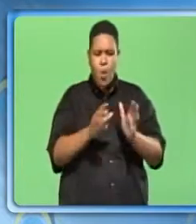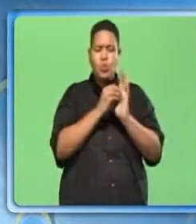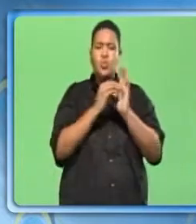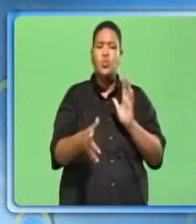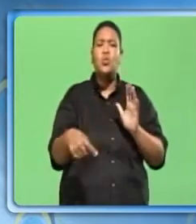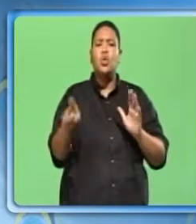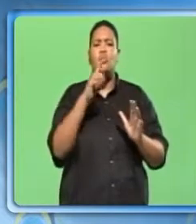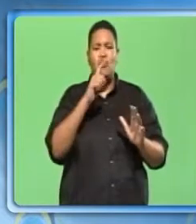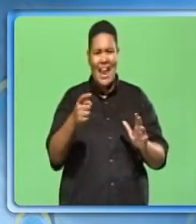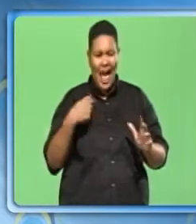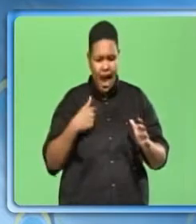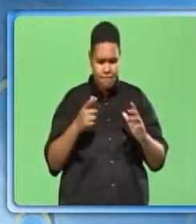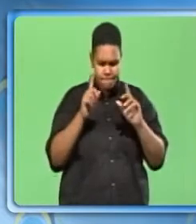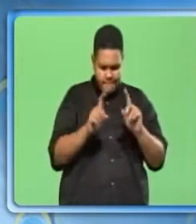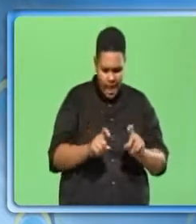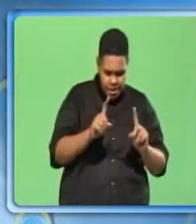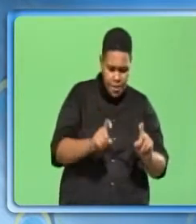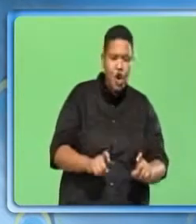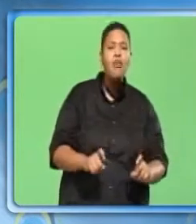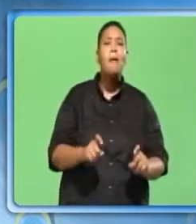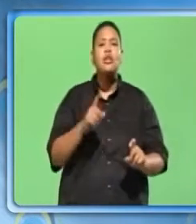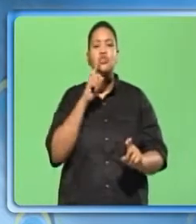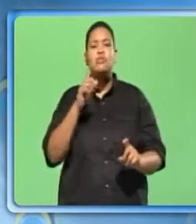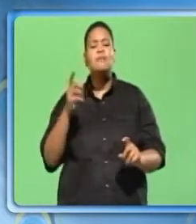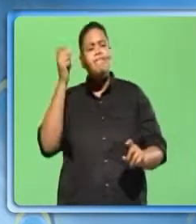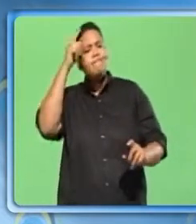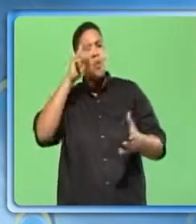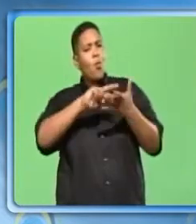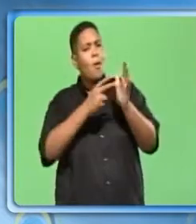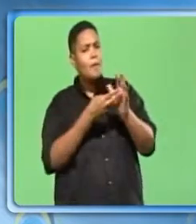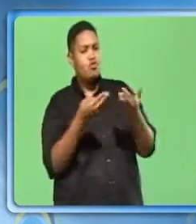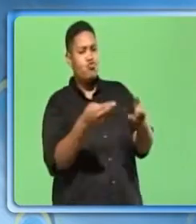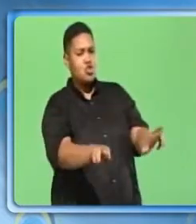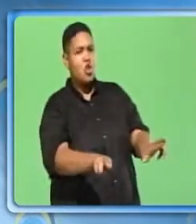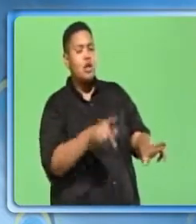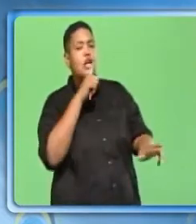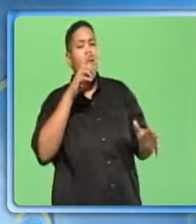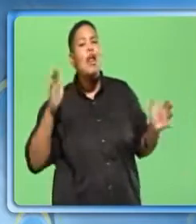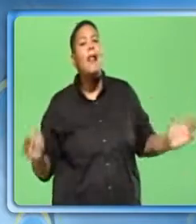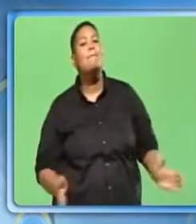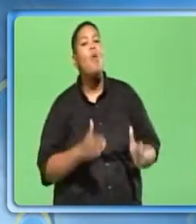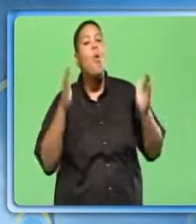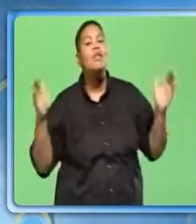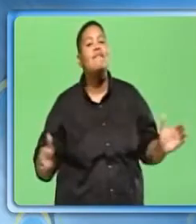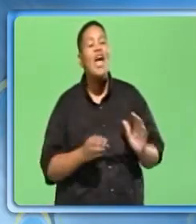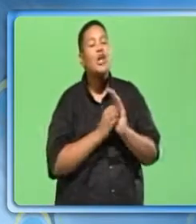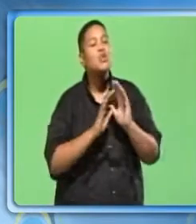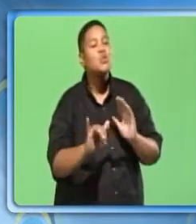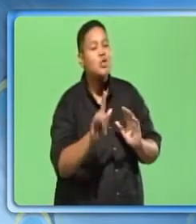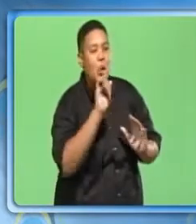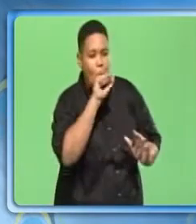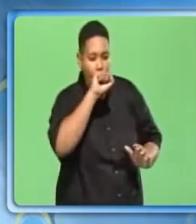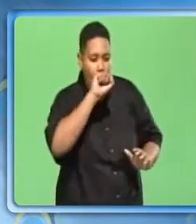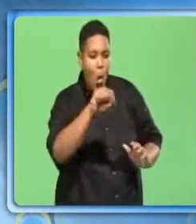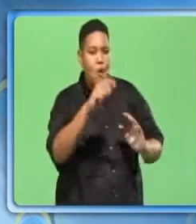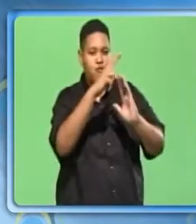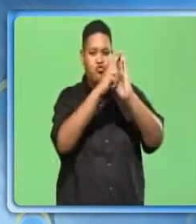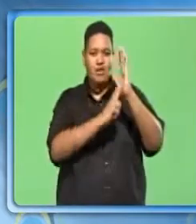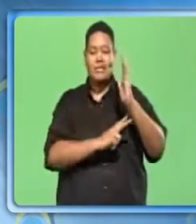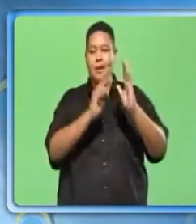to conduct experiments, interpret results, and motivate the students to love reading